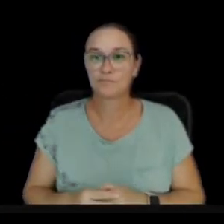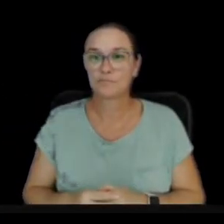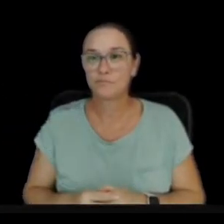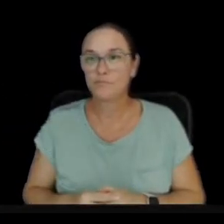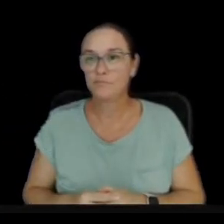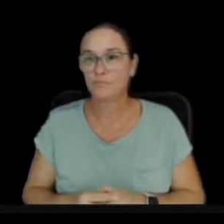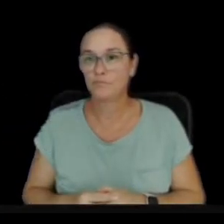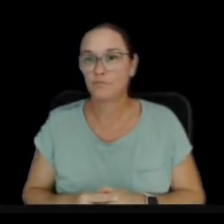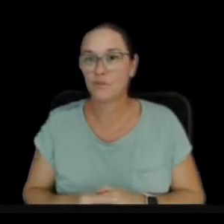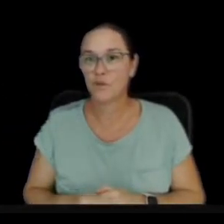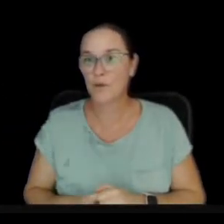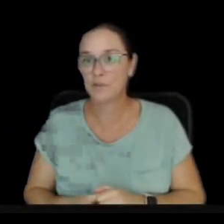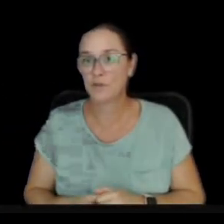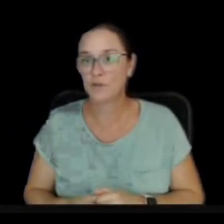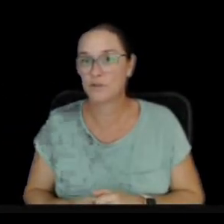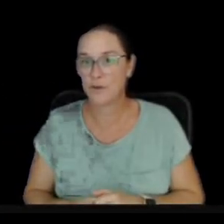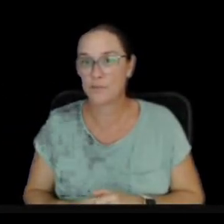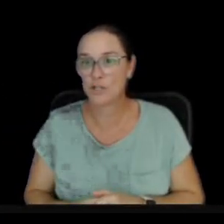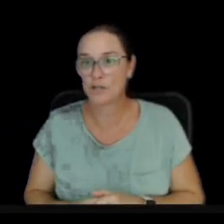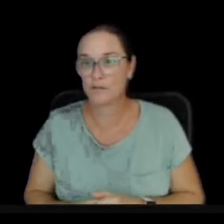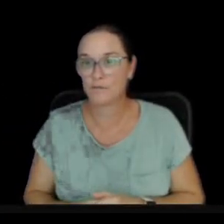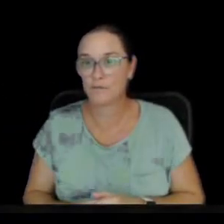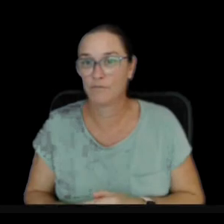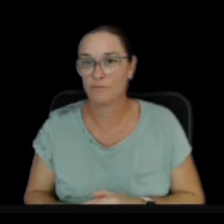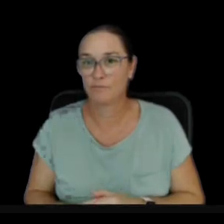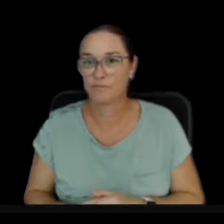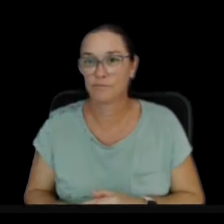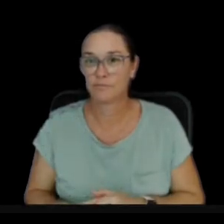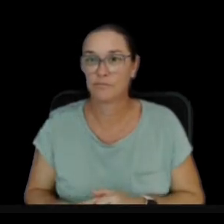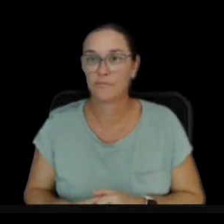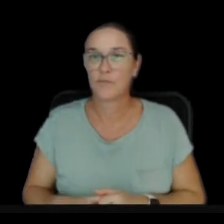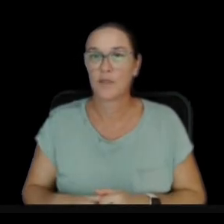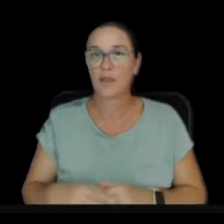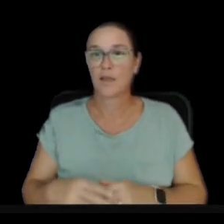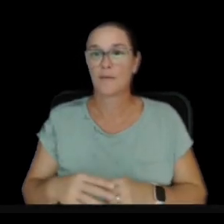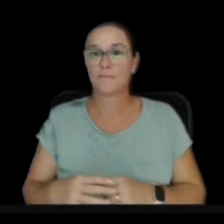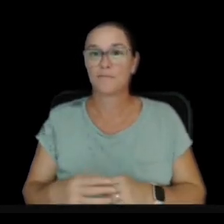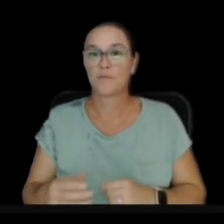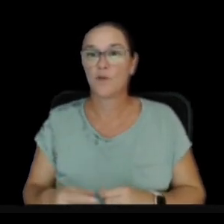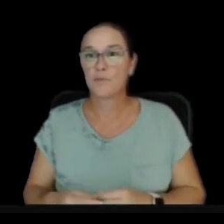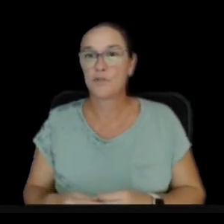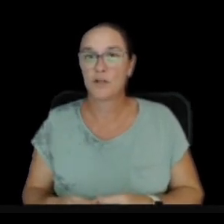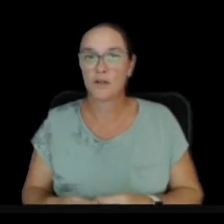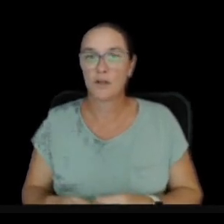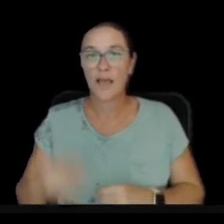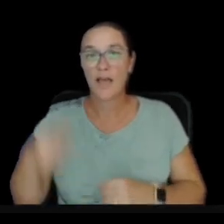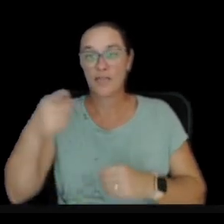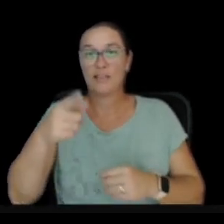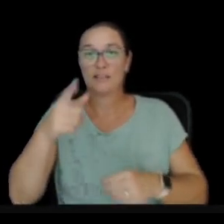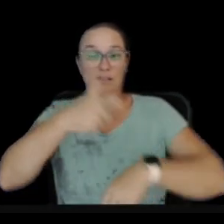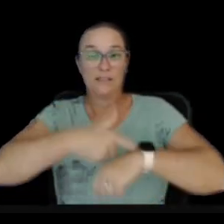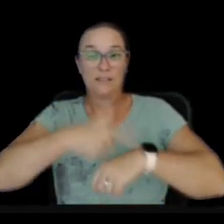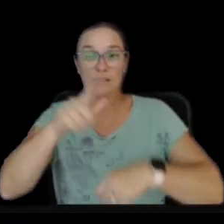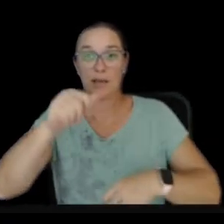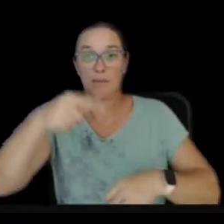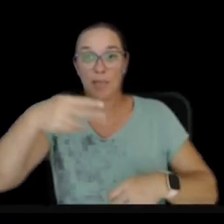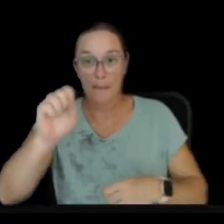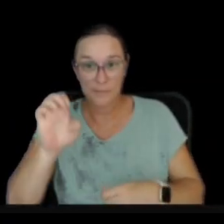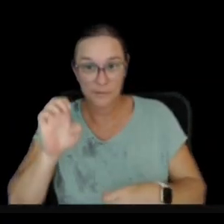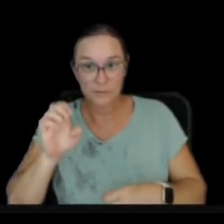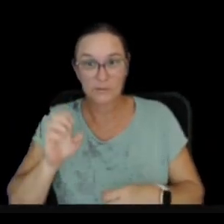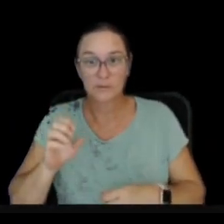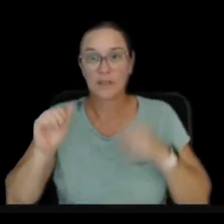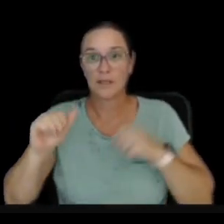this. So that's the view of the vents themselves. The USGS has released this time-lapse image taken from the west